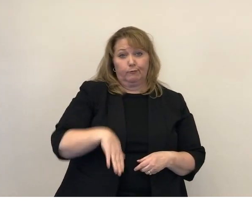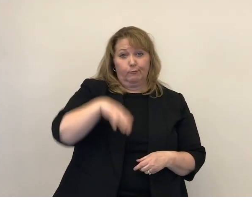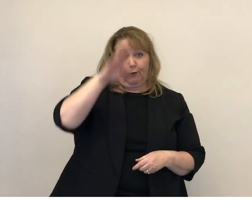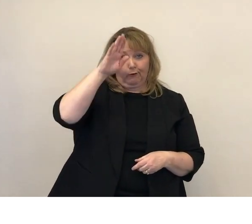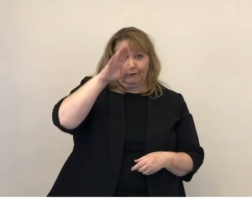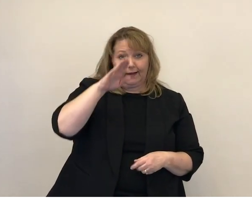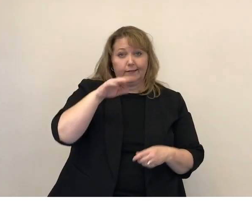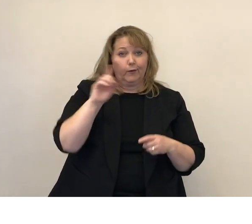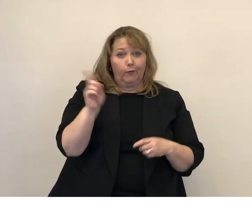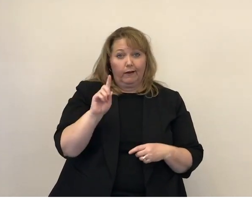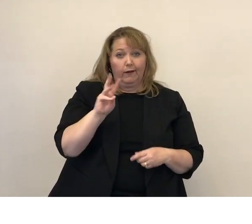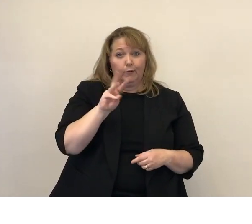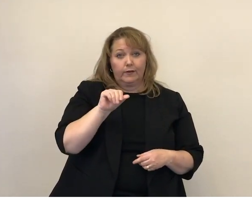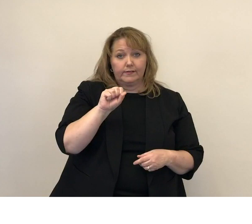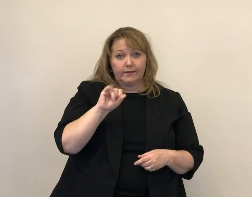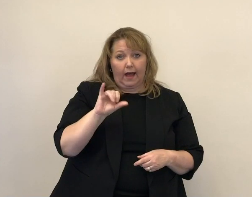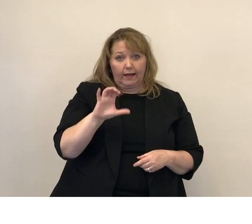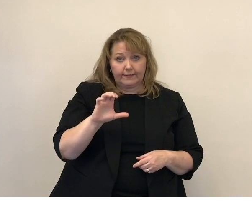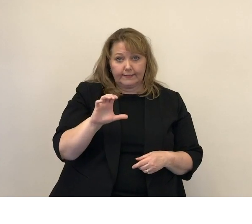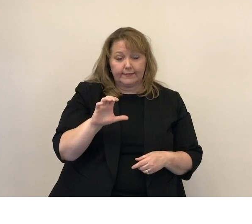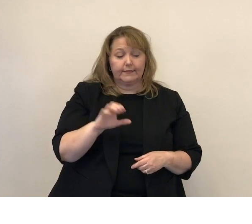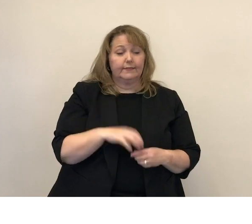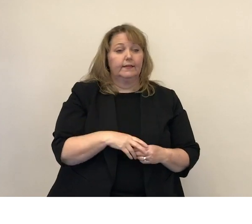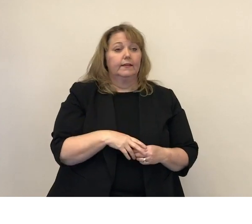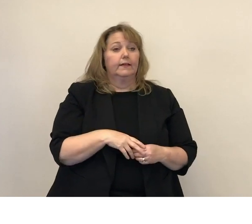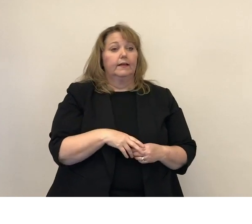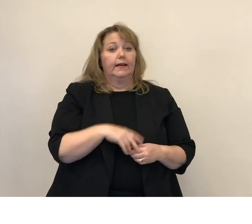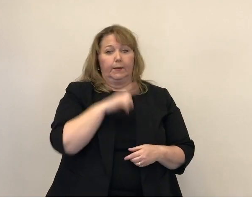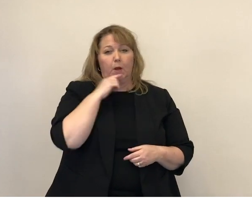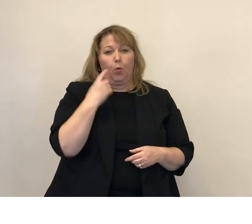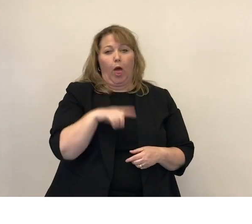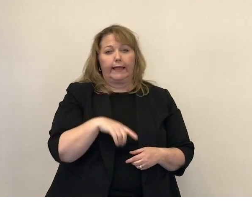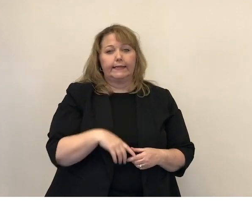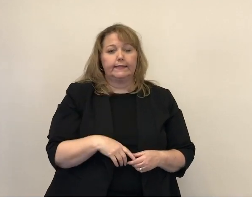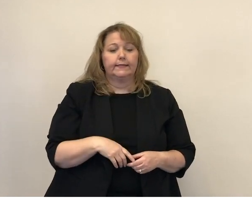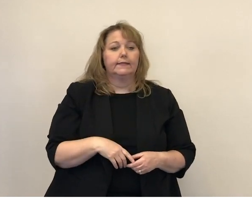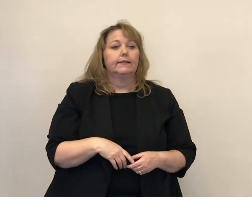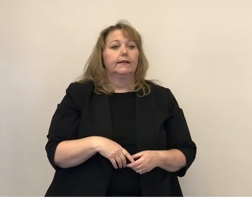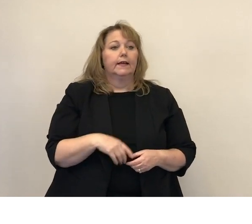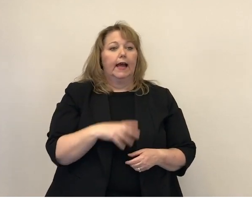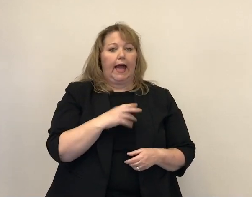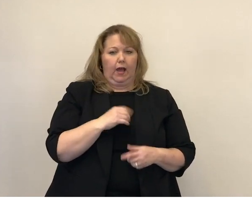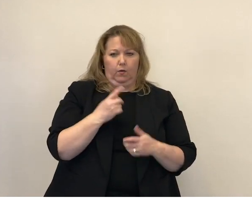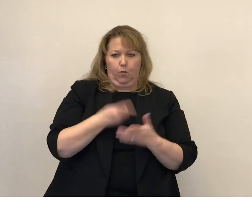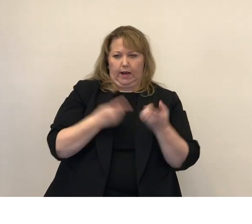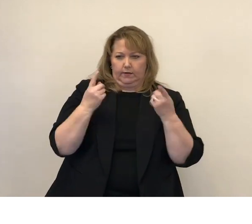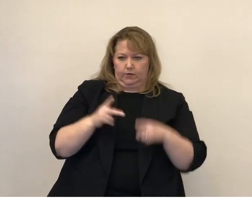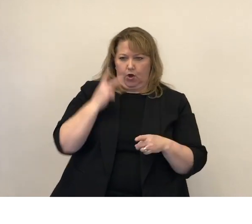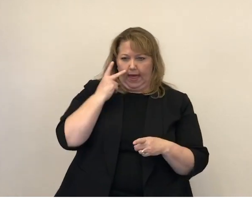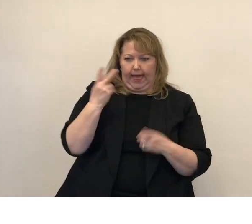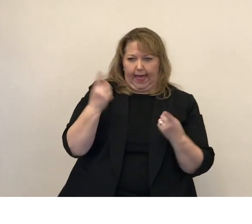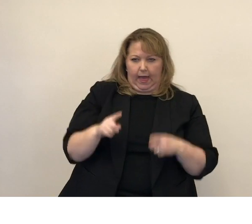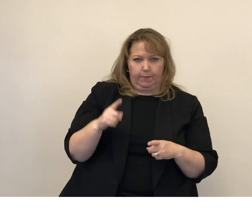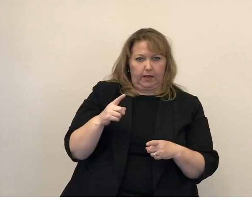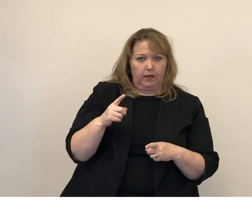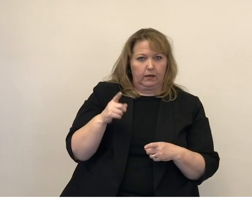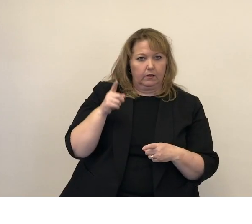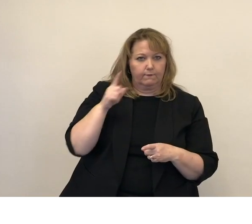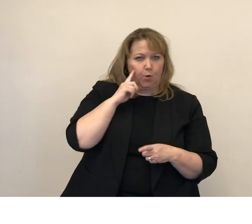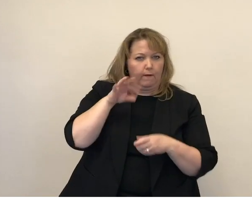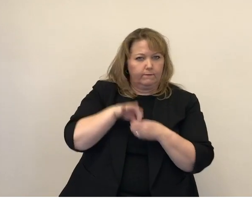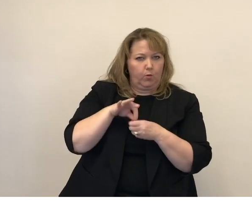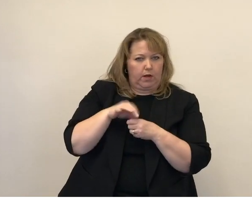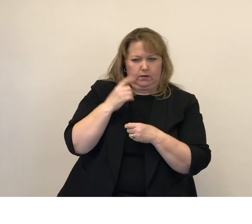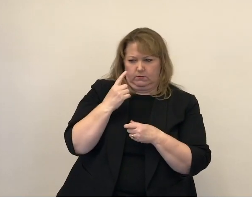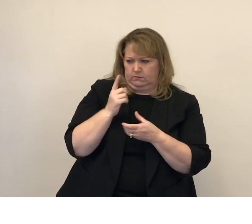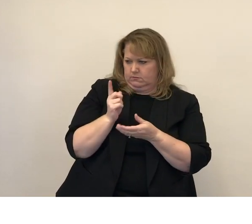in Milwaukee, Wisconsin was atrocious, that people were standing in long lines, you know, not social distancing. That's something